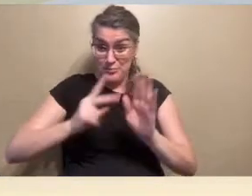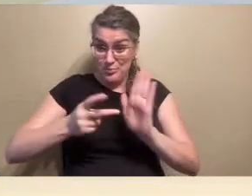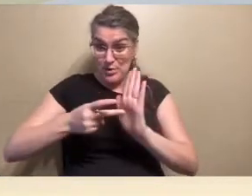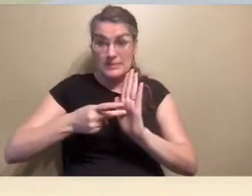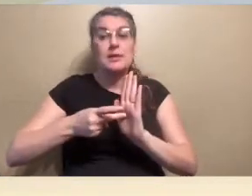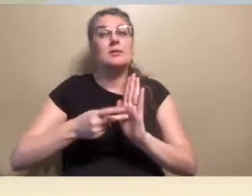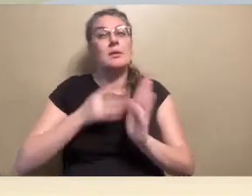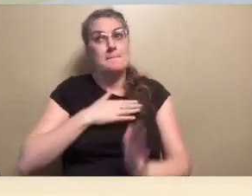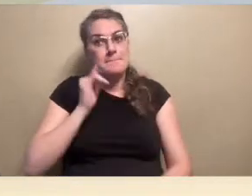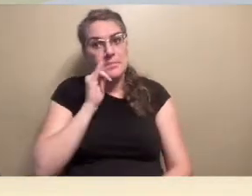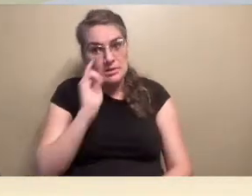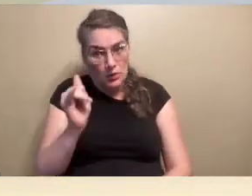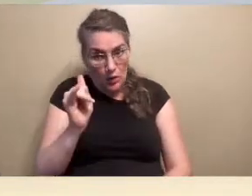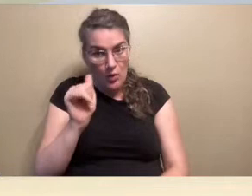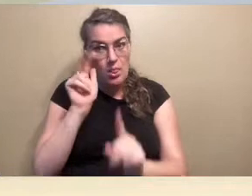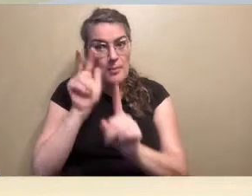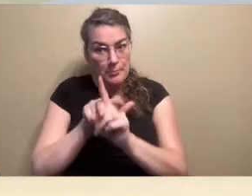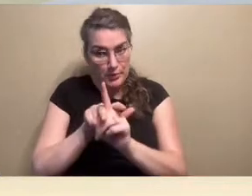calling